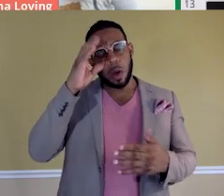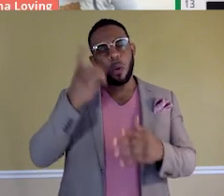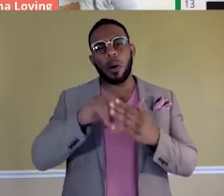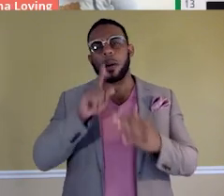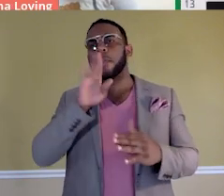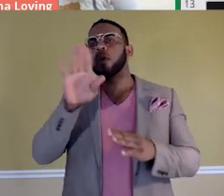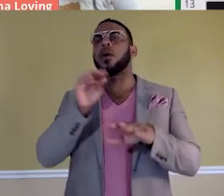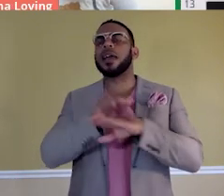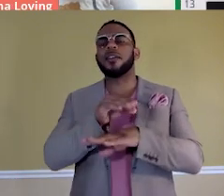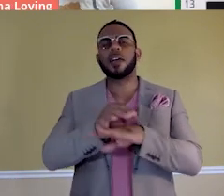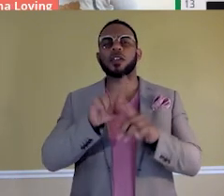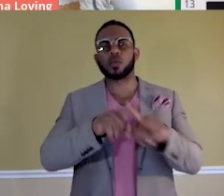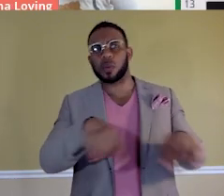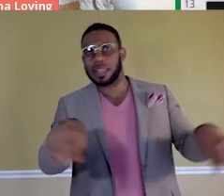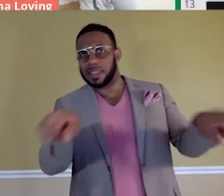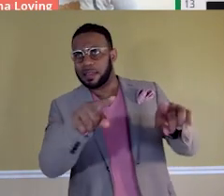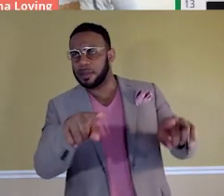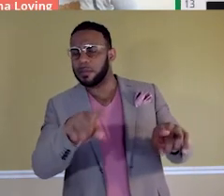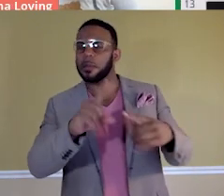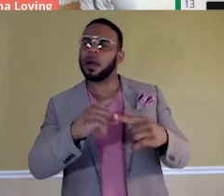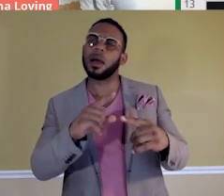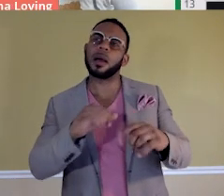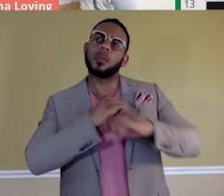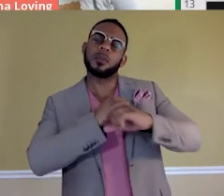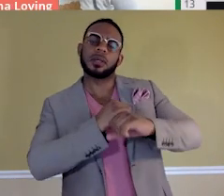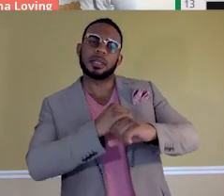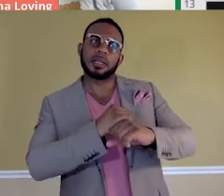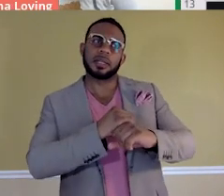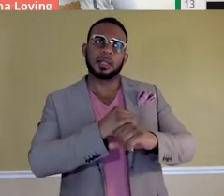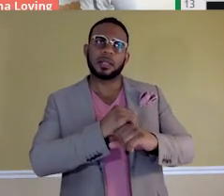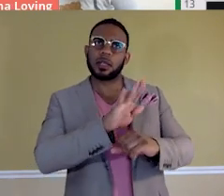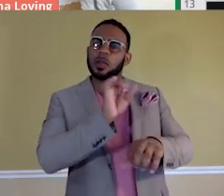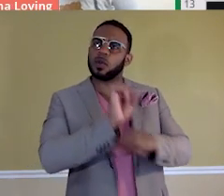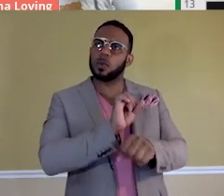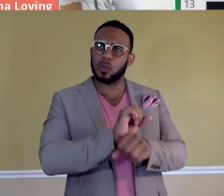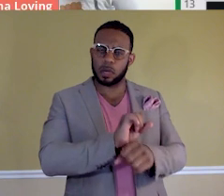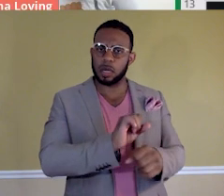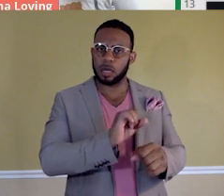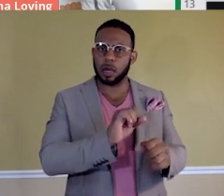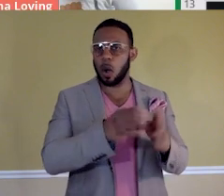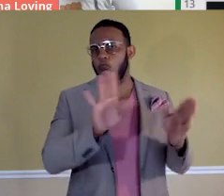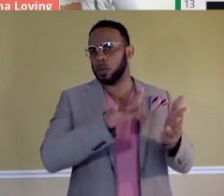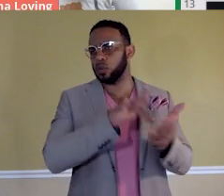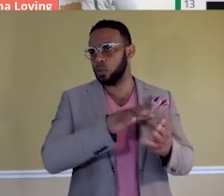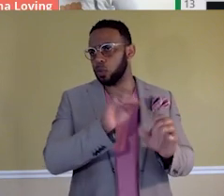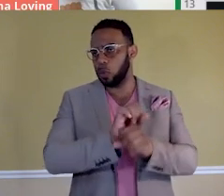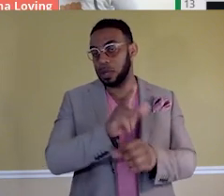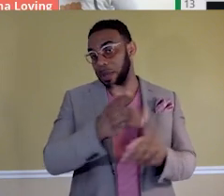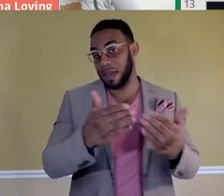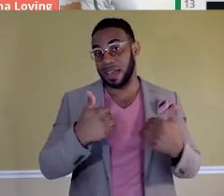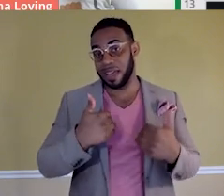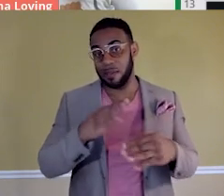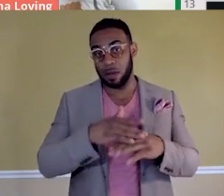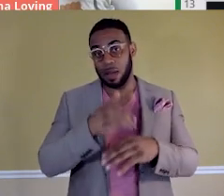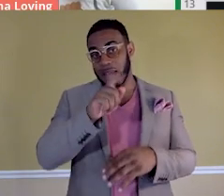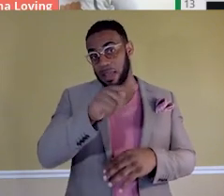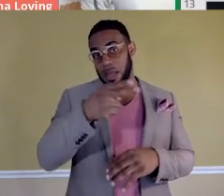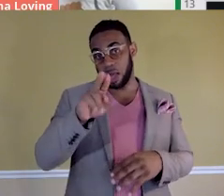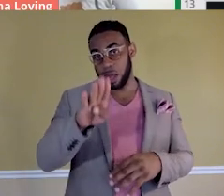your advice to them about protecting their work, their open source work that they might have on